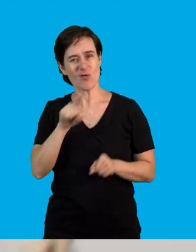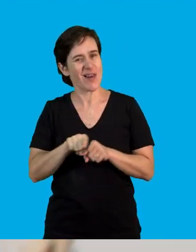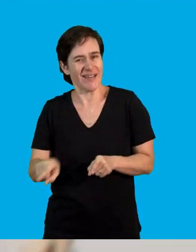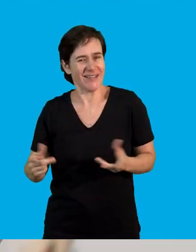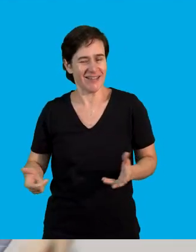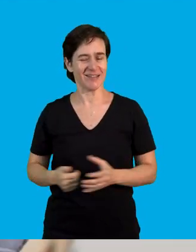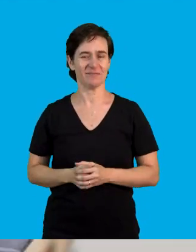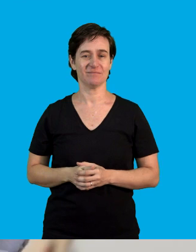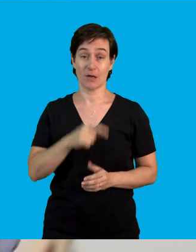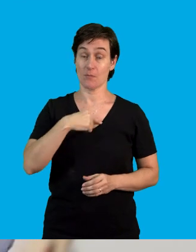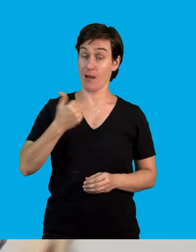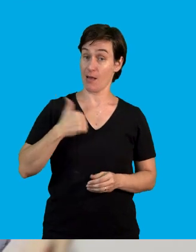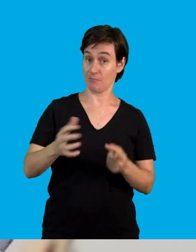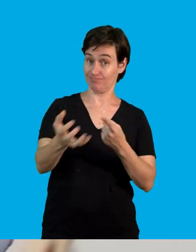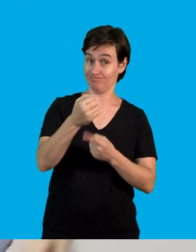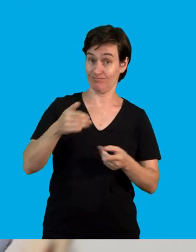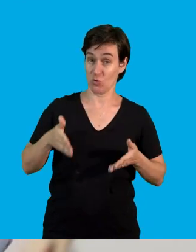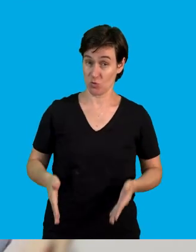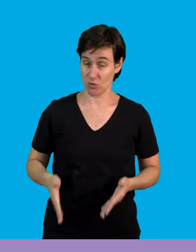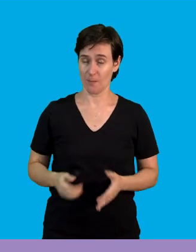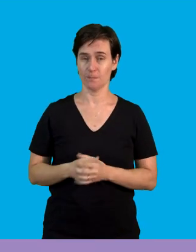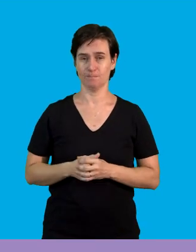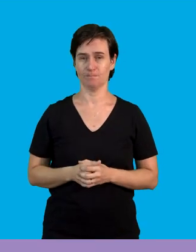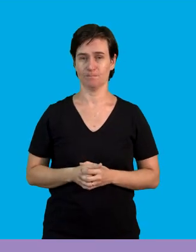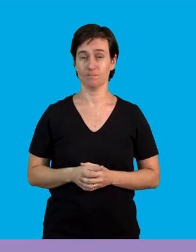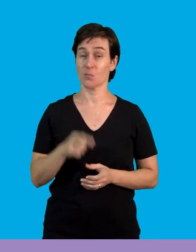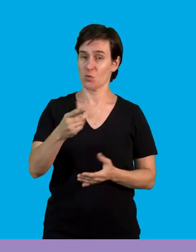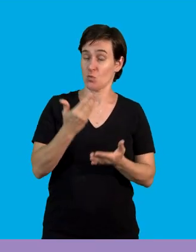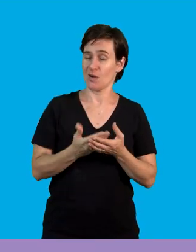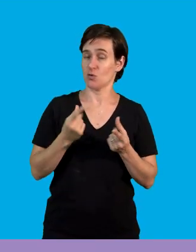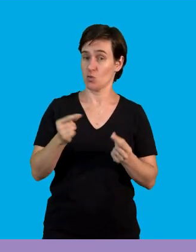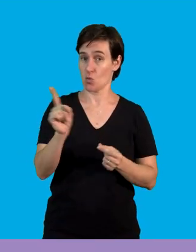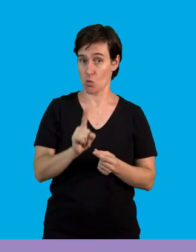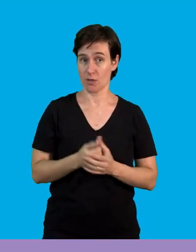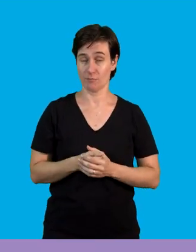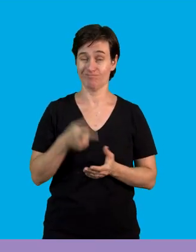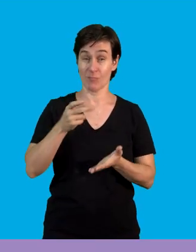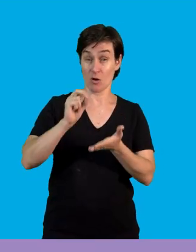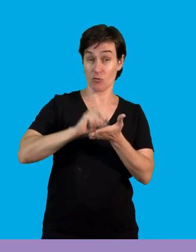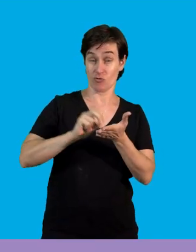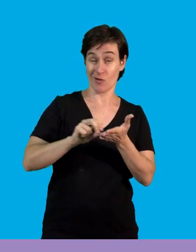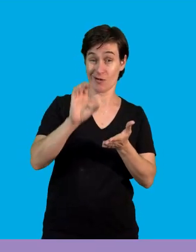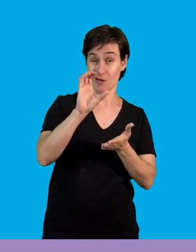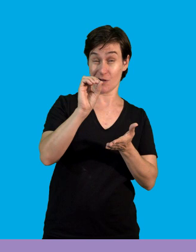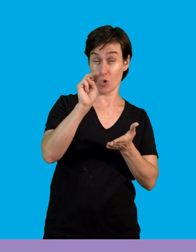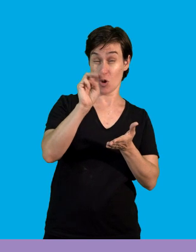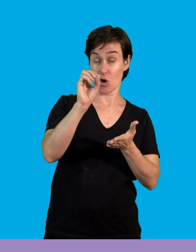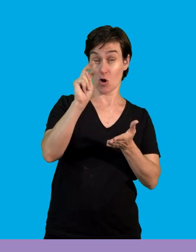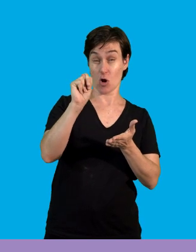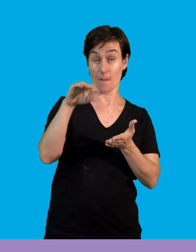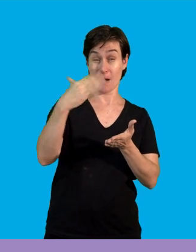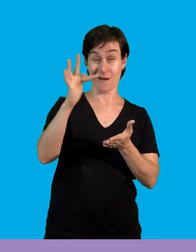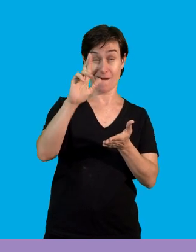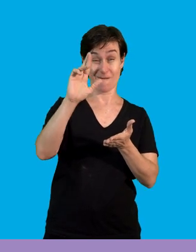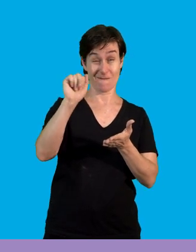Now, our lesson objective for today, by the end of this lesson, you should be able to express common